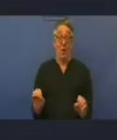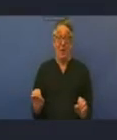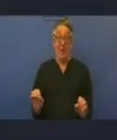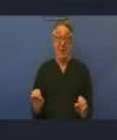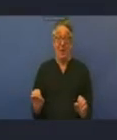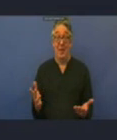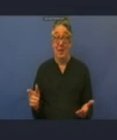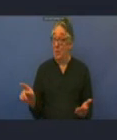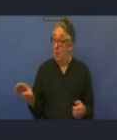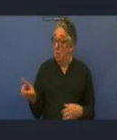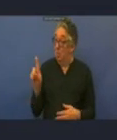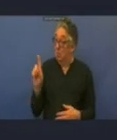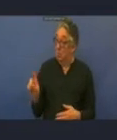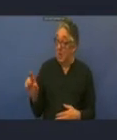the.